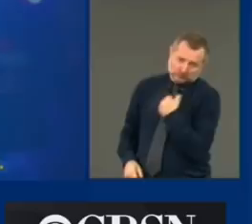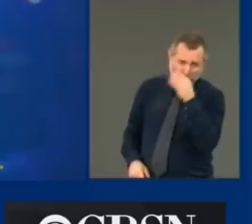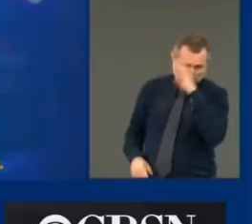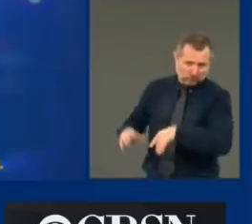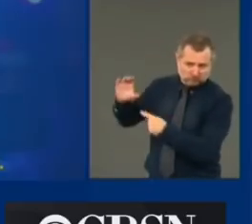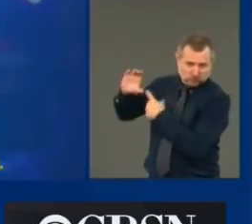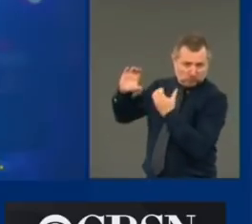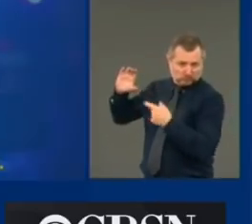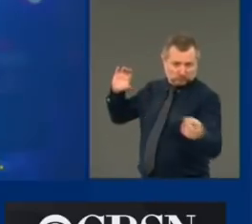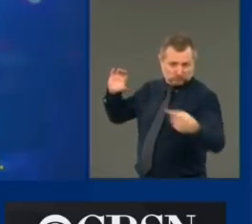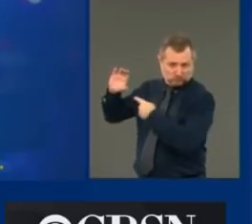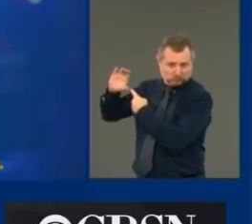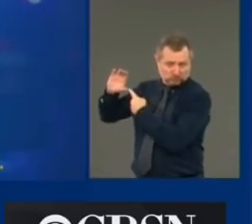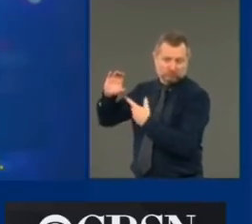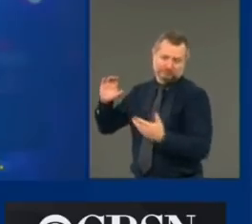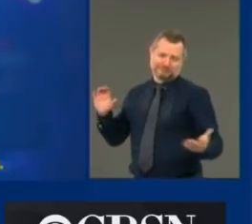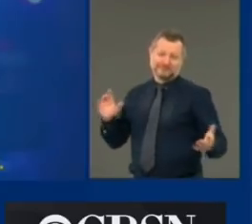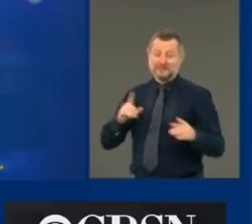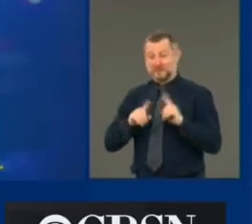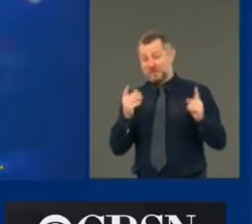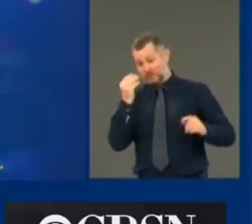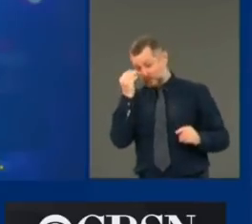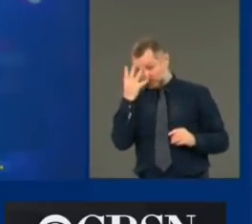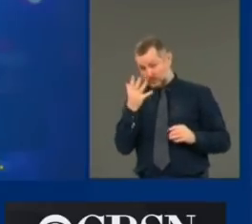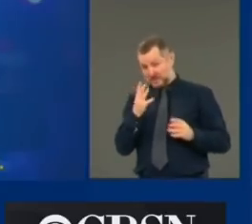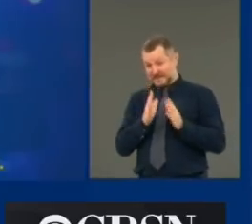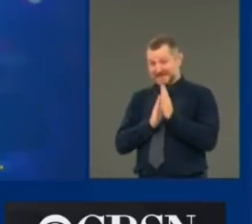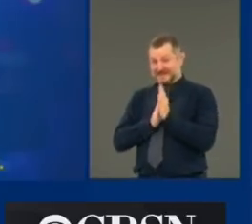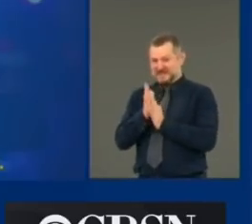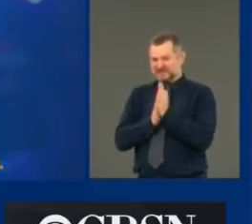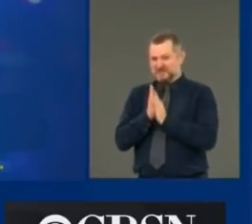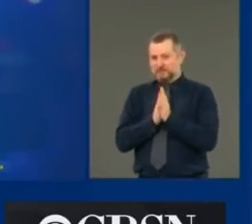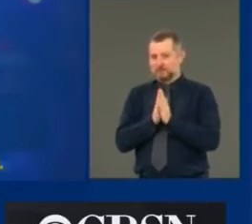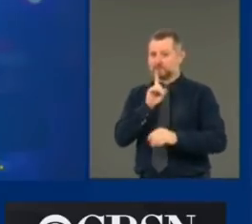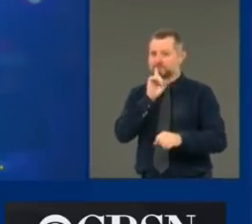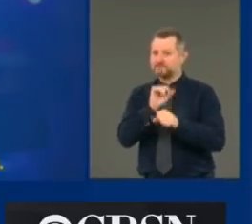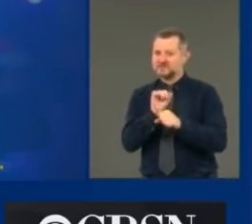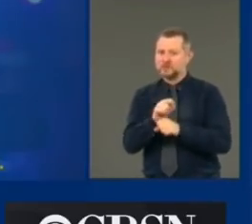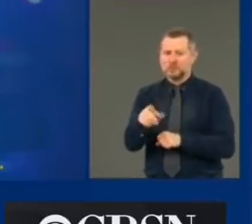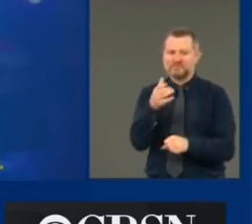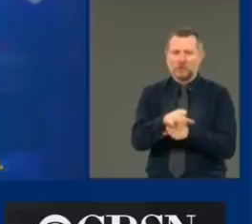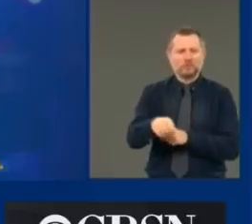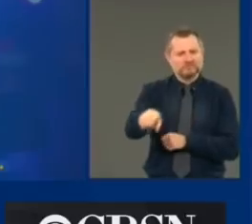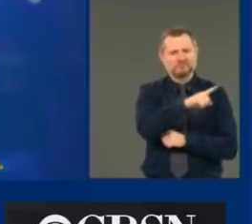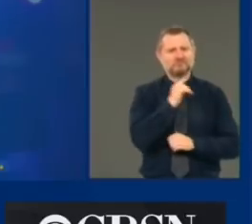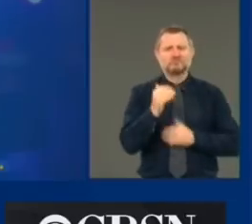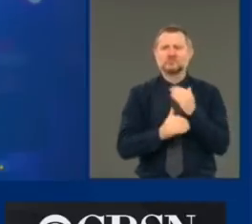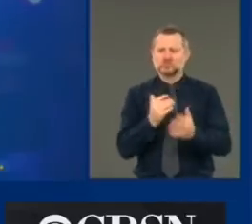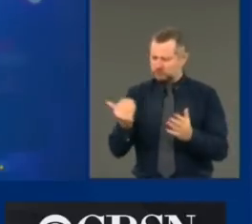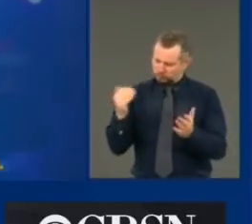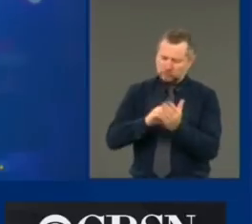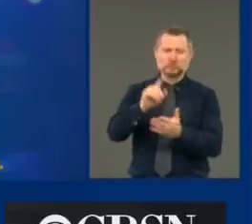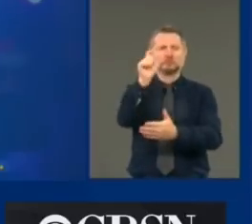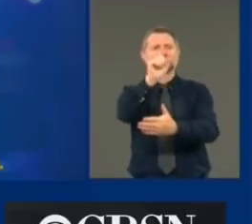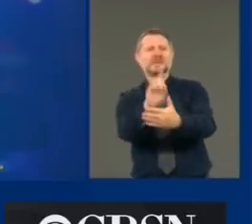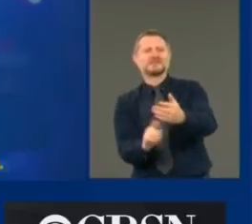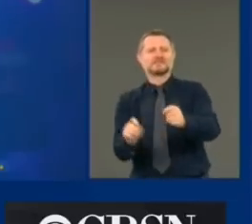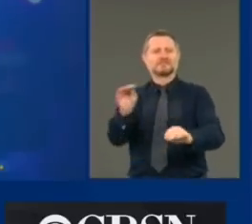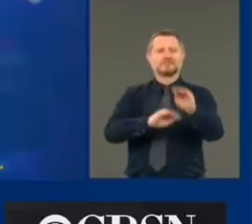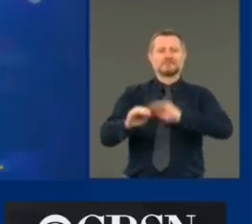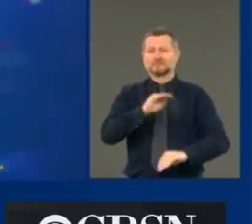But that's the incentive to actually go through the process of redesigning the